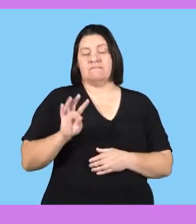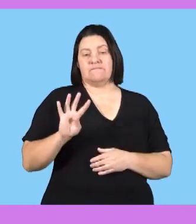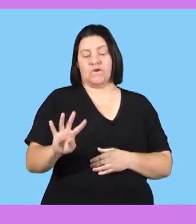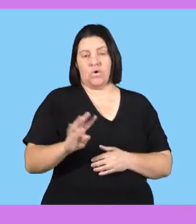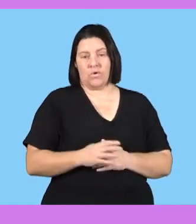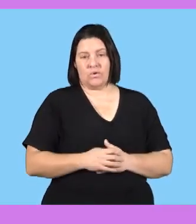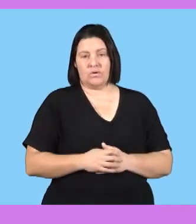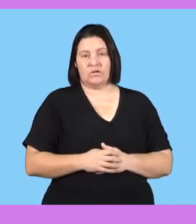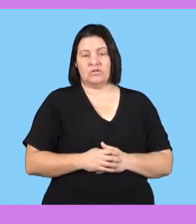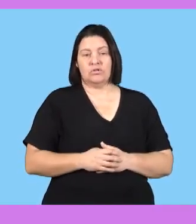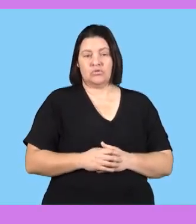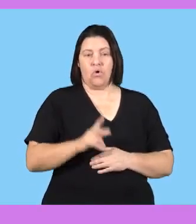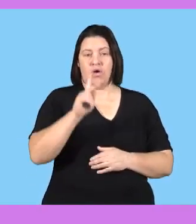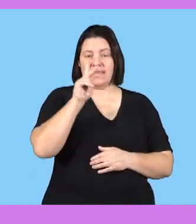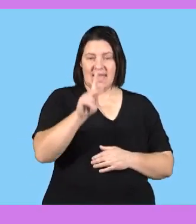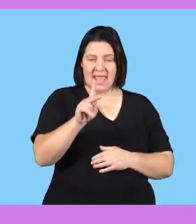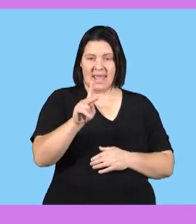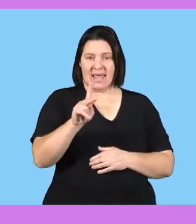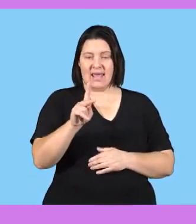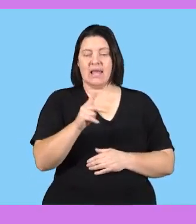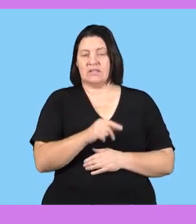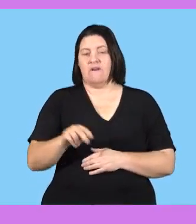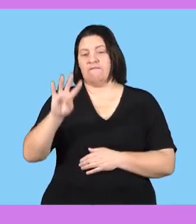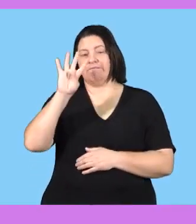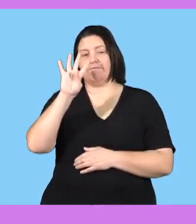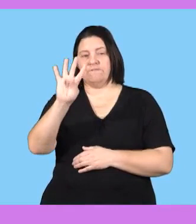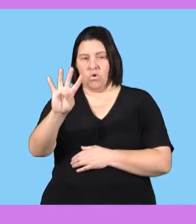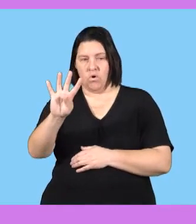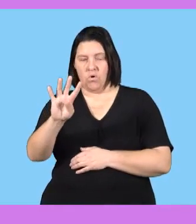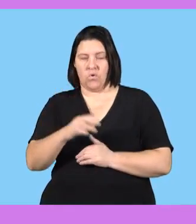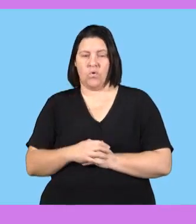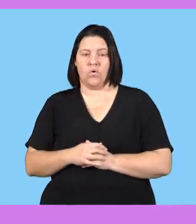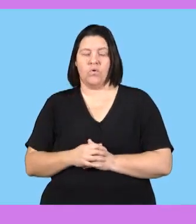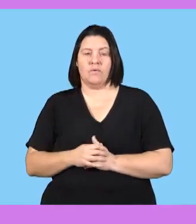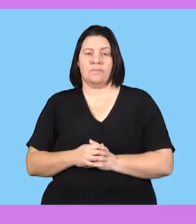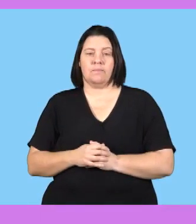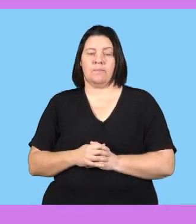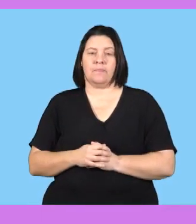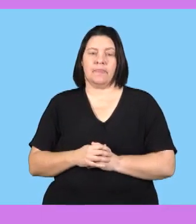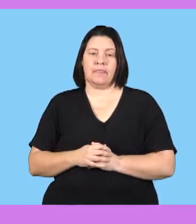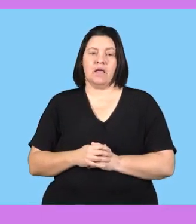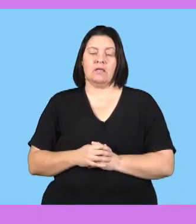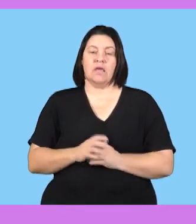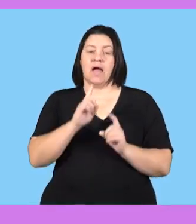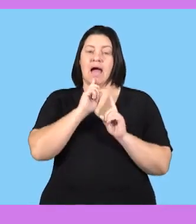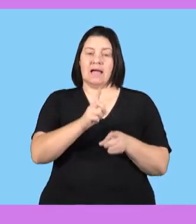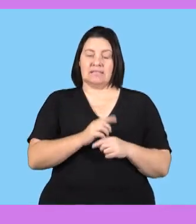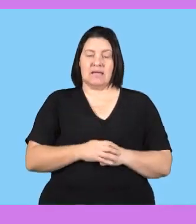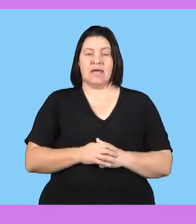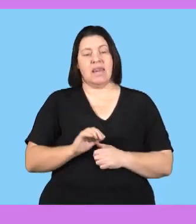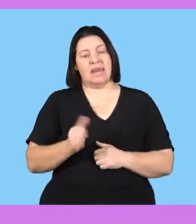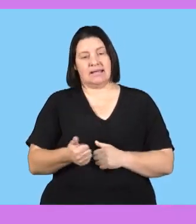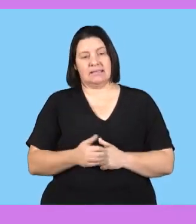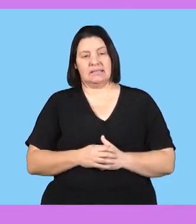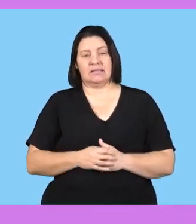get 4. Then we say the value of K is therefore 4. And let us answer